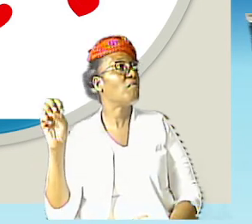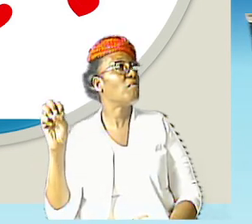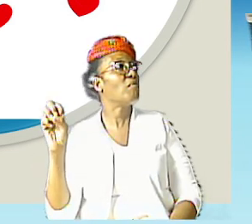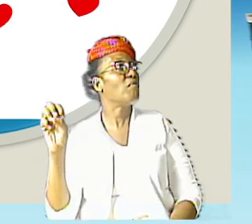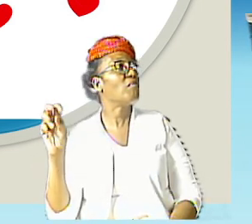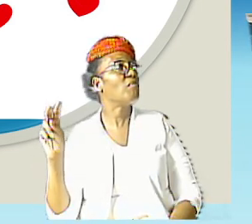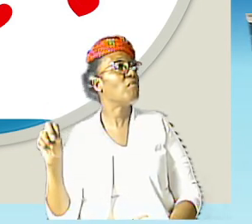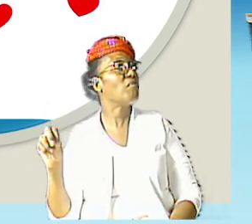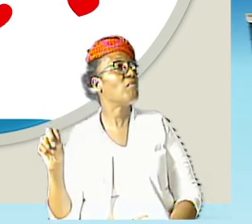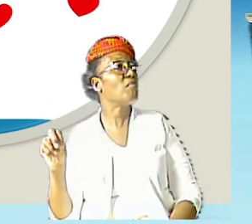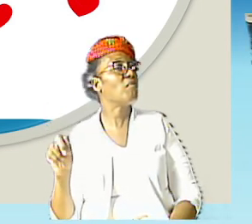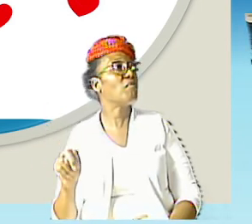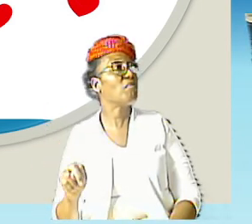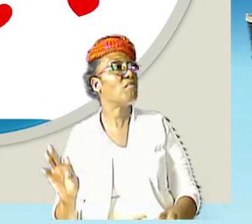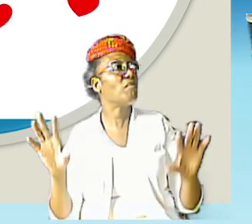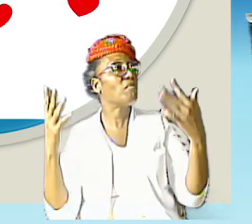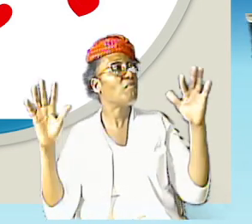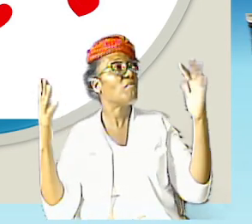They're here, man. Come on.